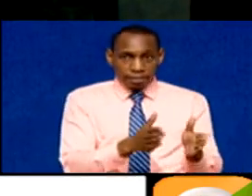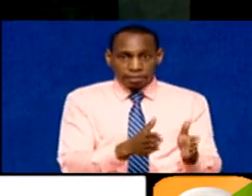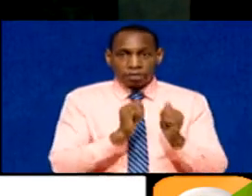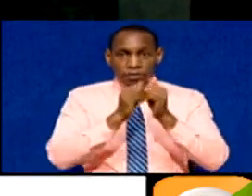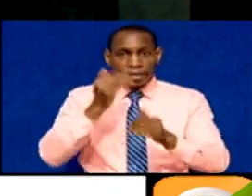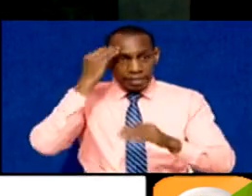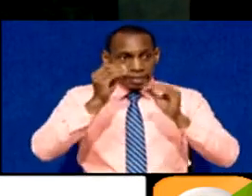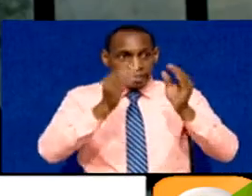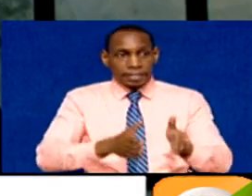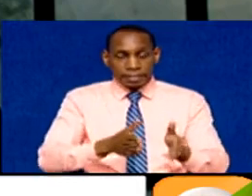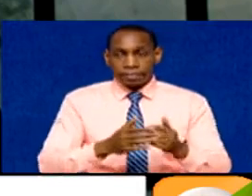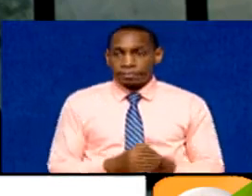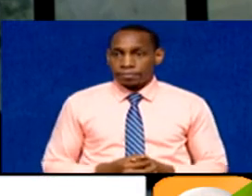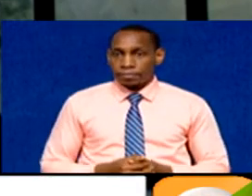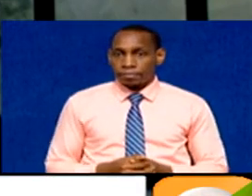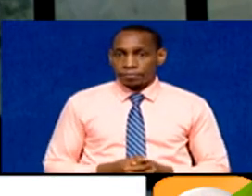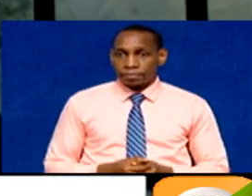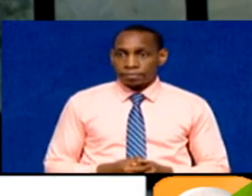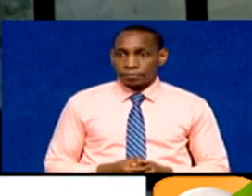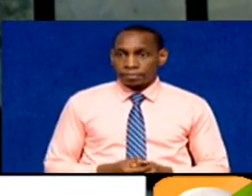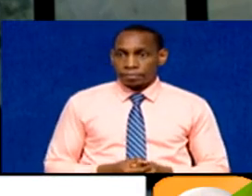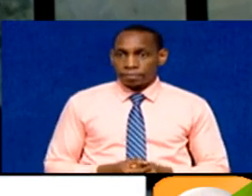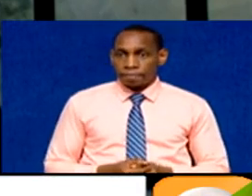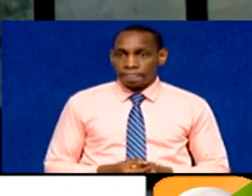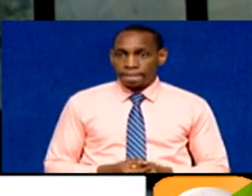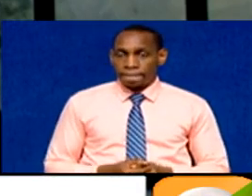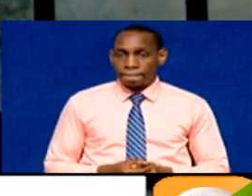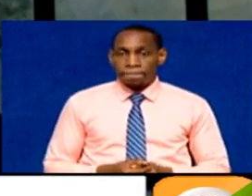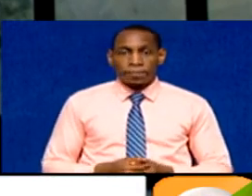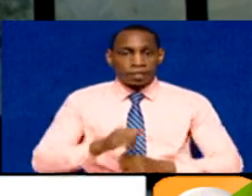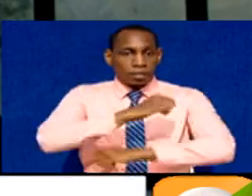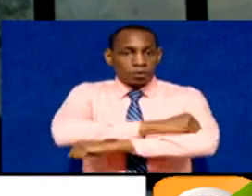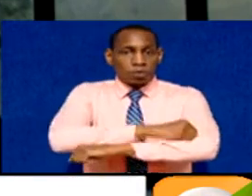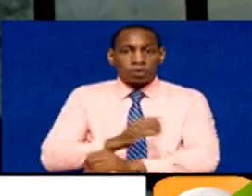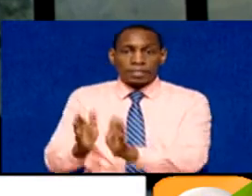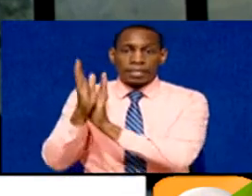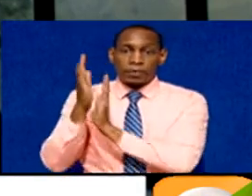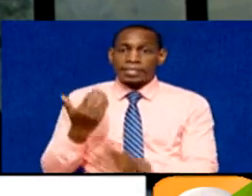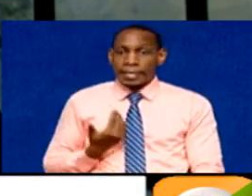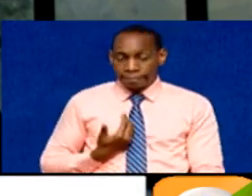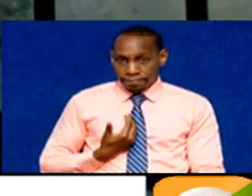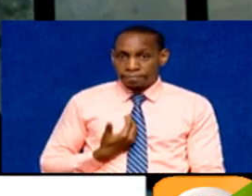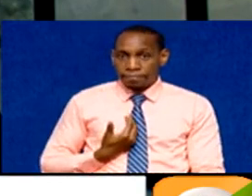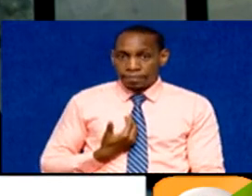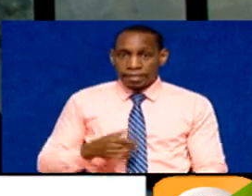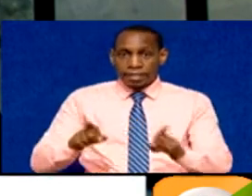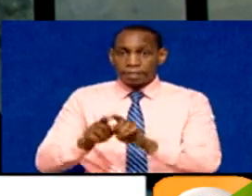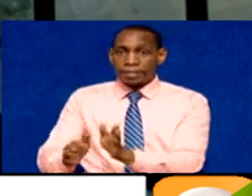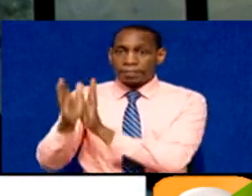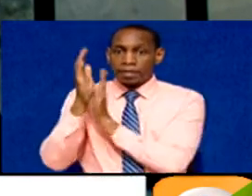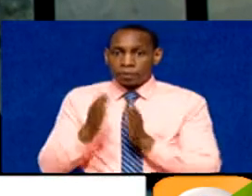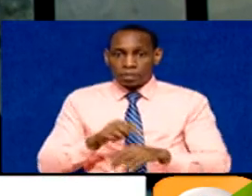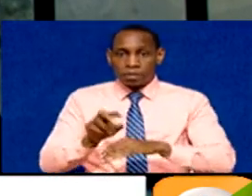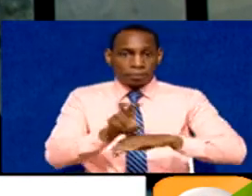and the principals of this school. Shule yuko na ulinzi na hao walinzi